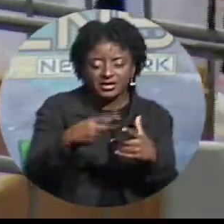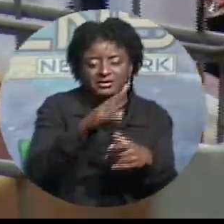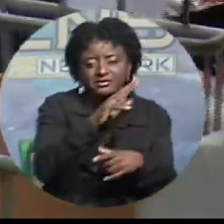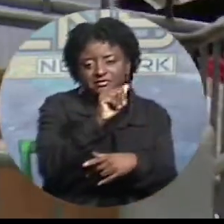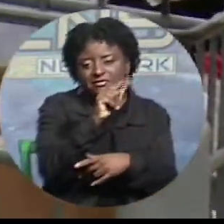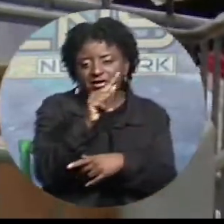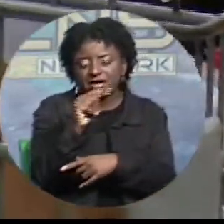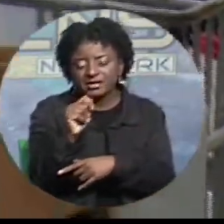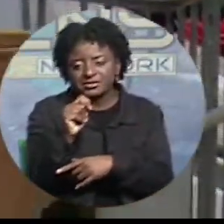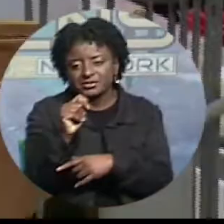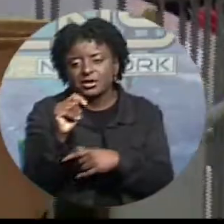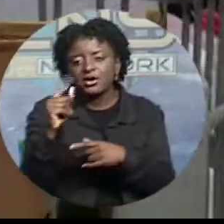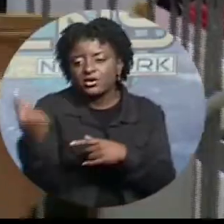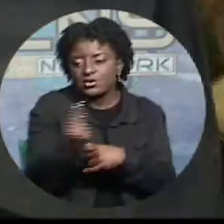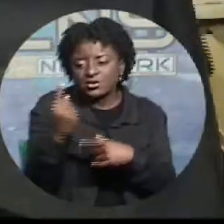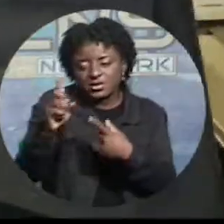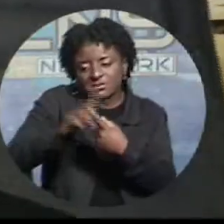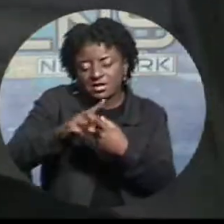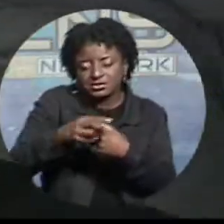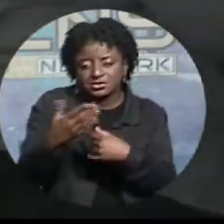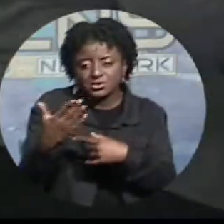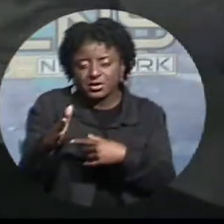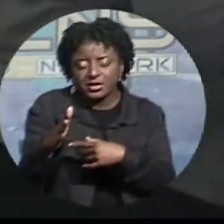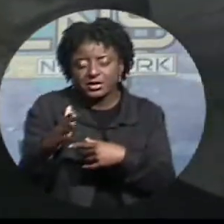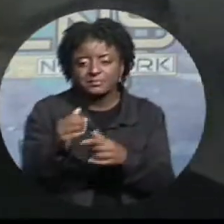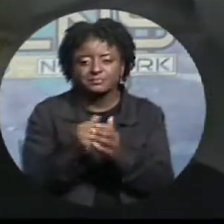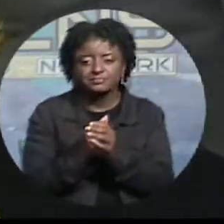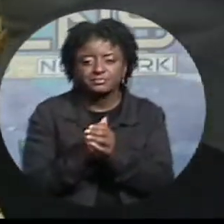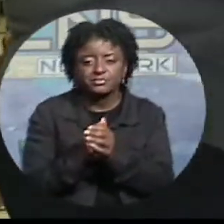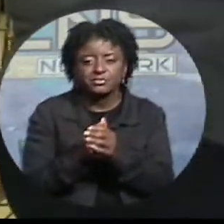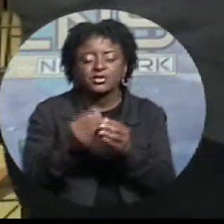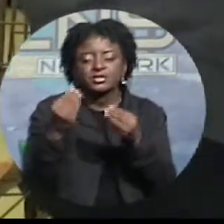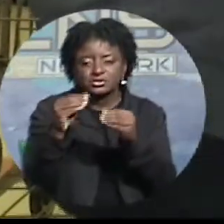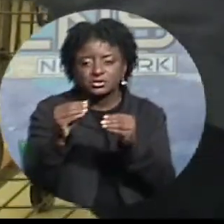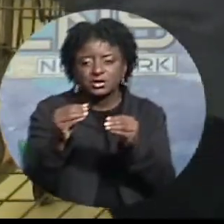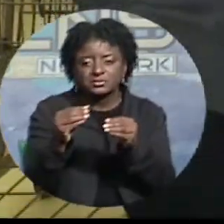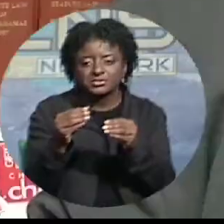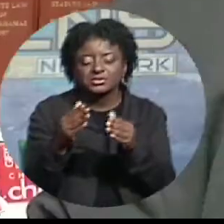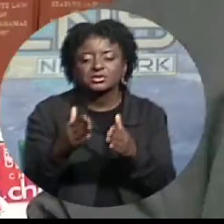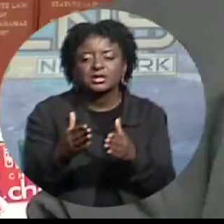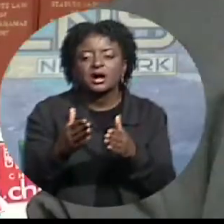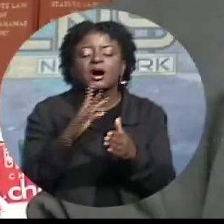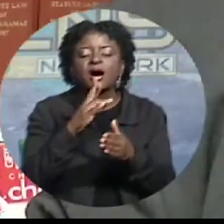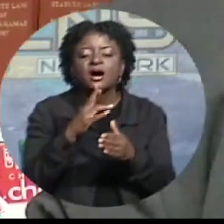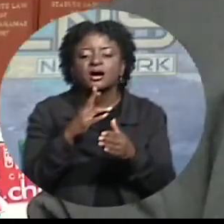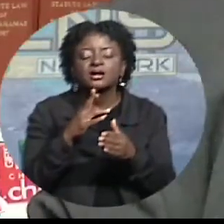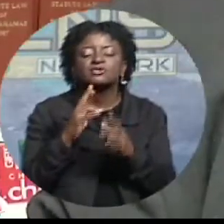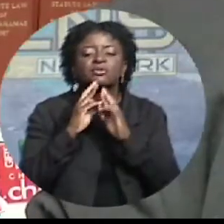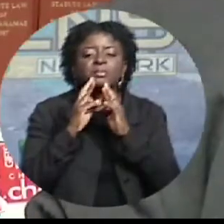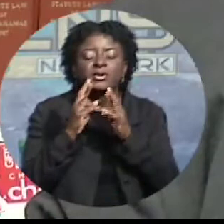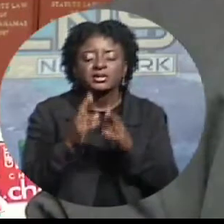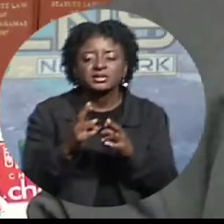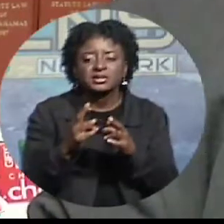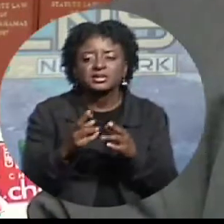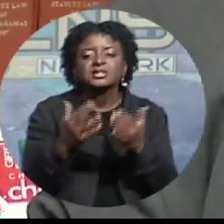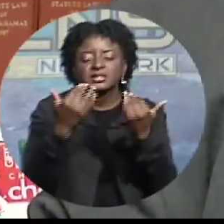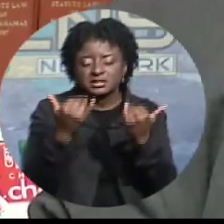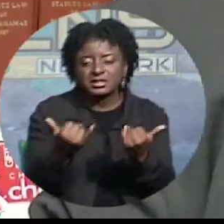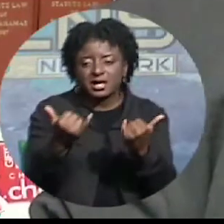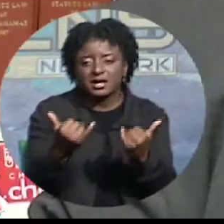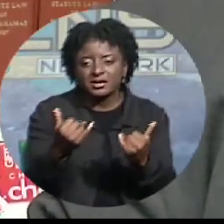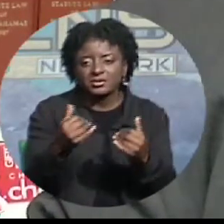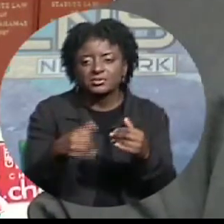months away from implementation, and merchants are reportedly already padding prices. VAT is not a creature